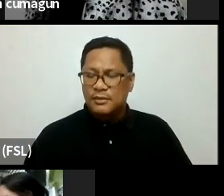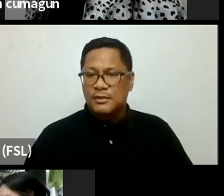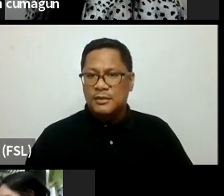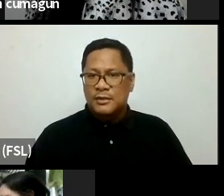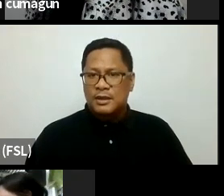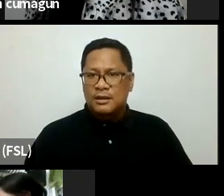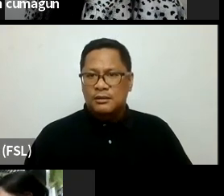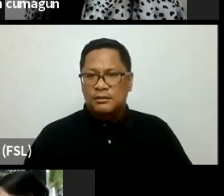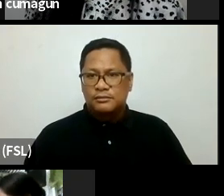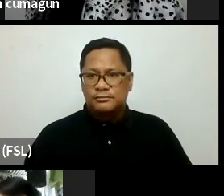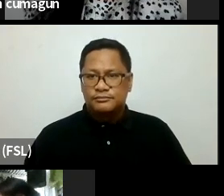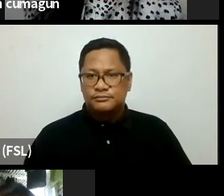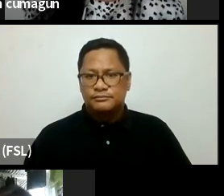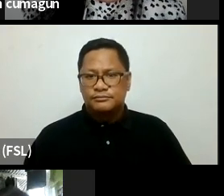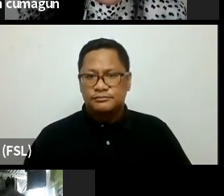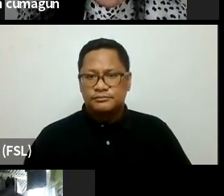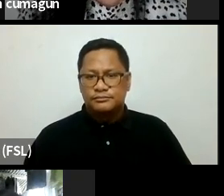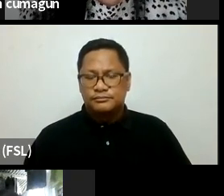Debong.